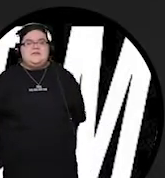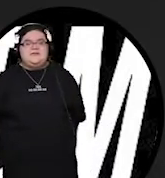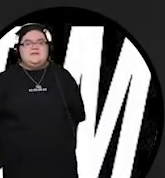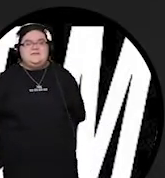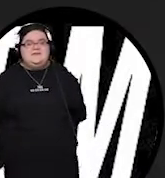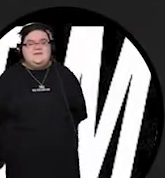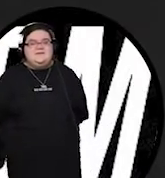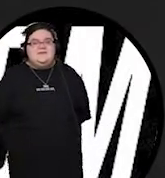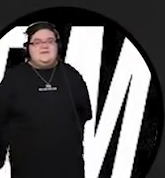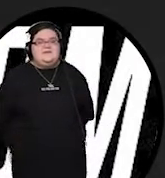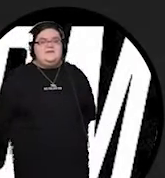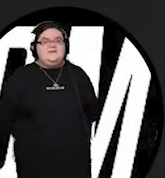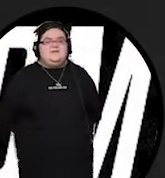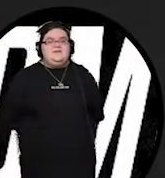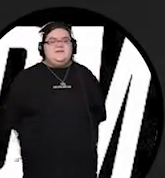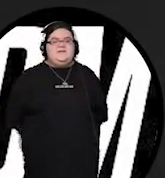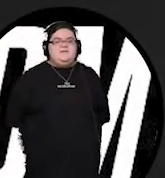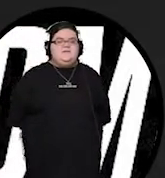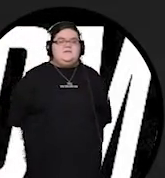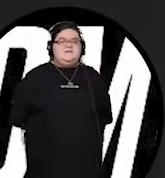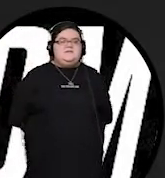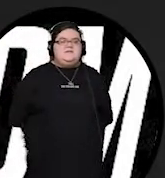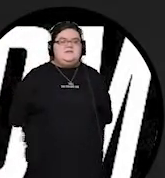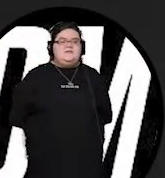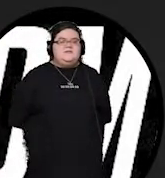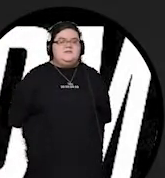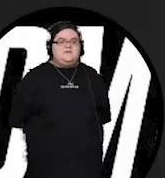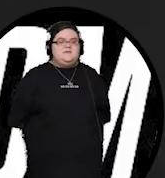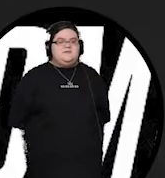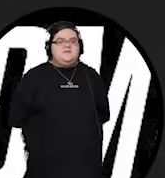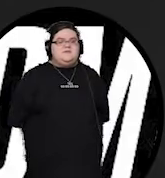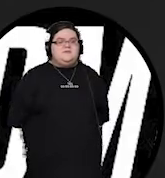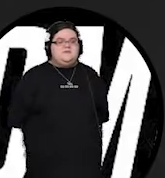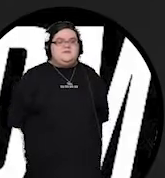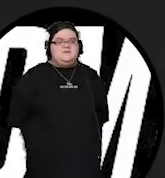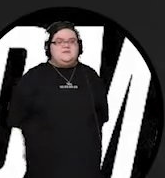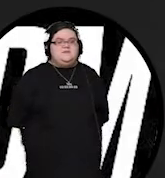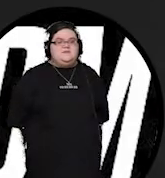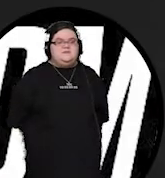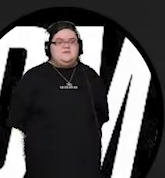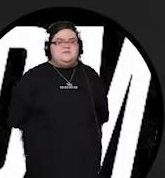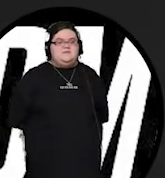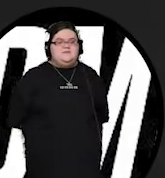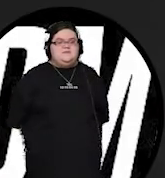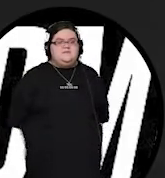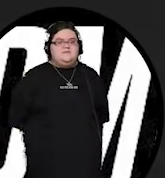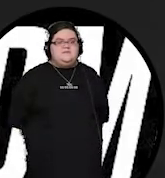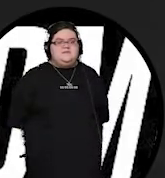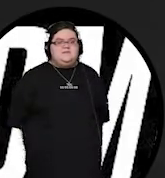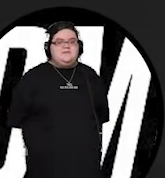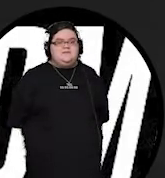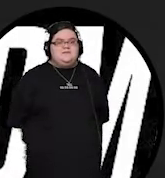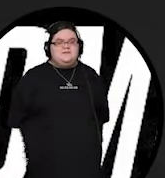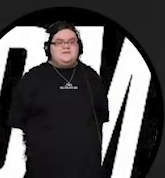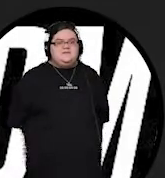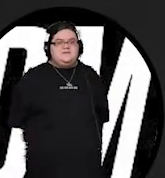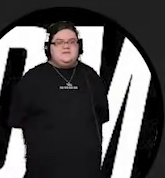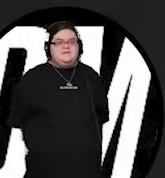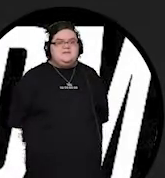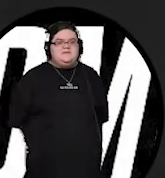hell. That's that. Here we go. Come on. He's passing out. I don't think these are these kind of